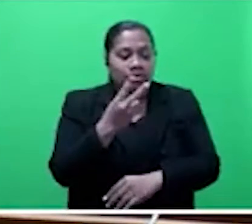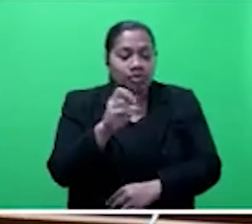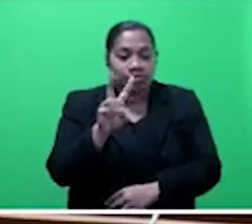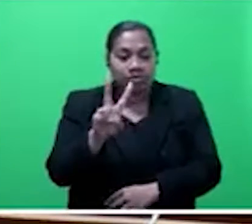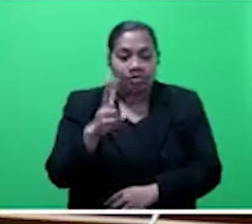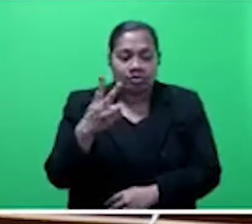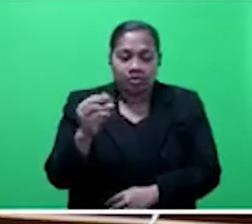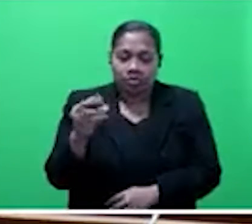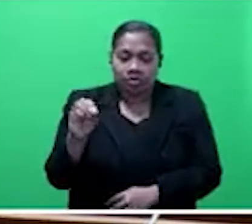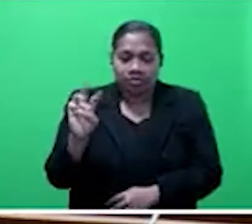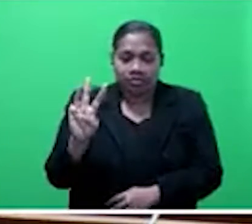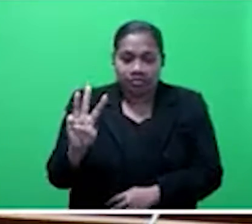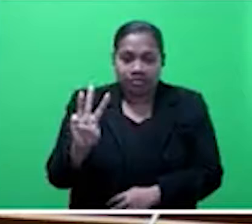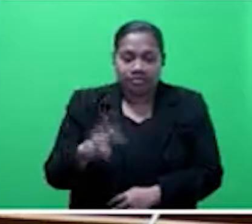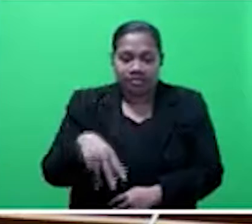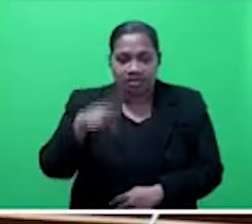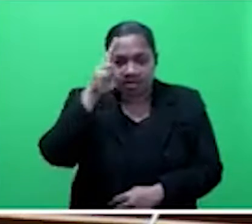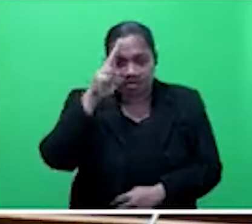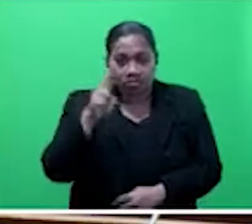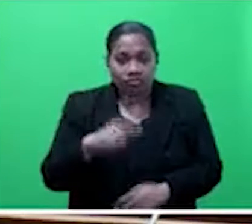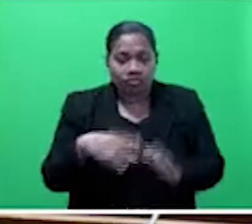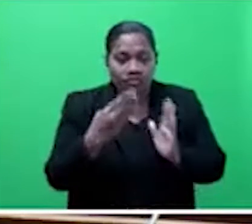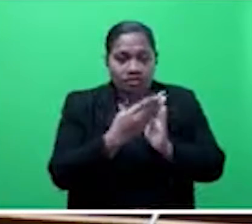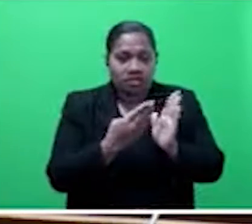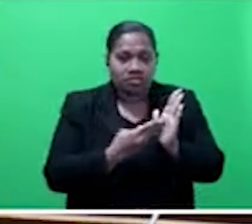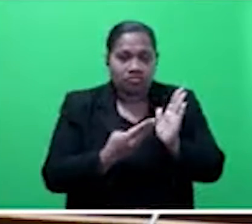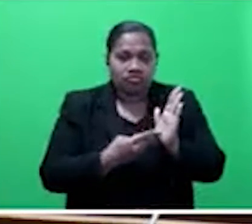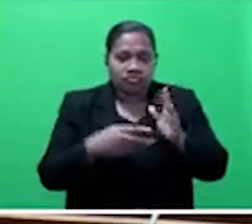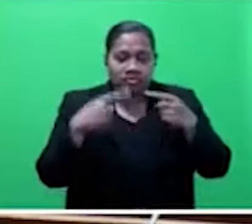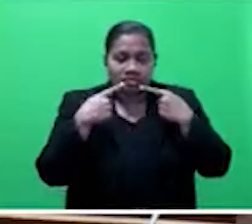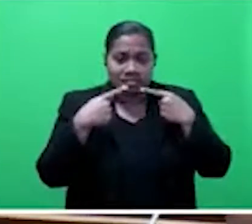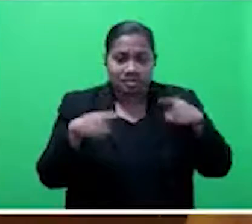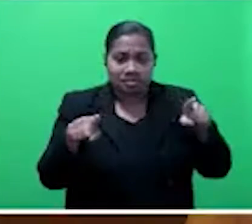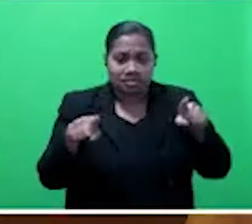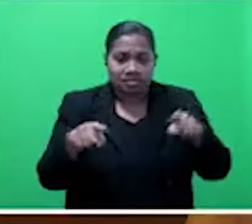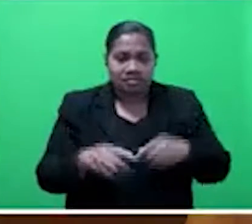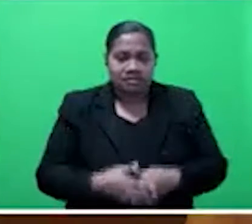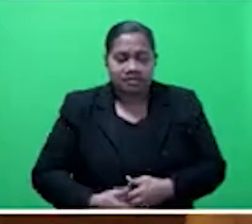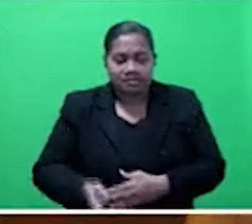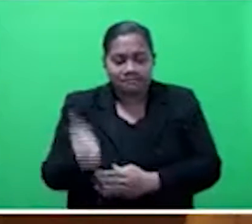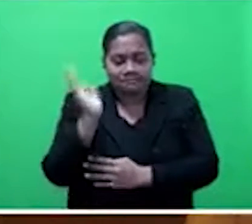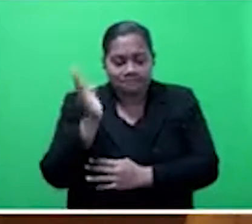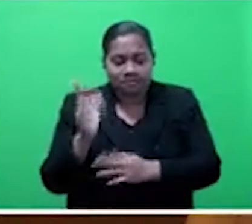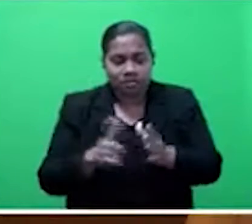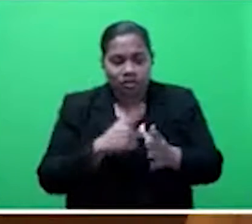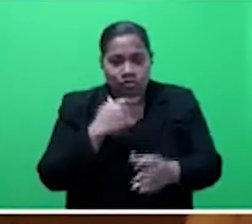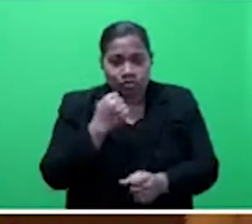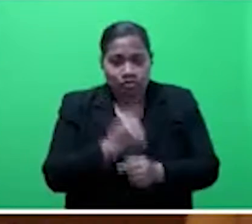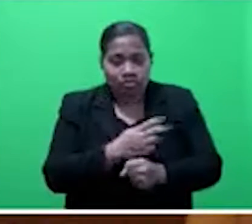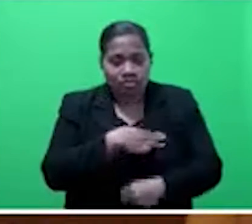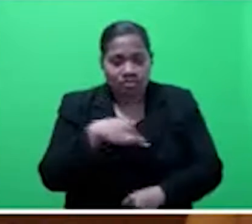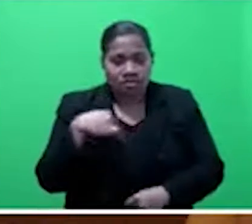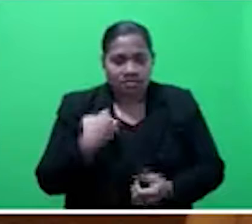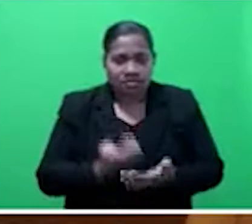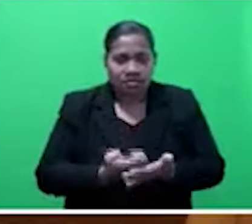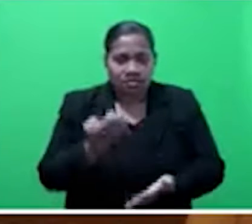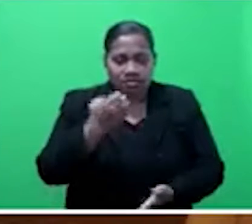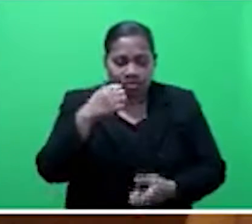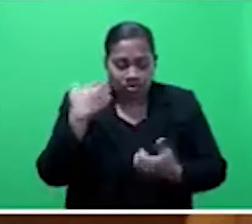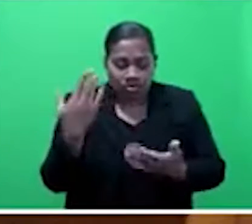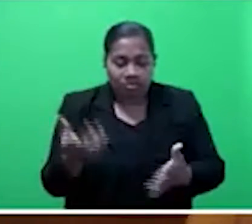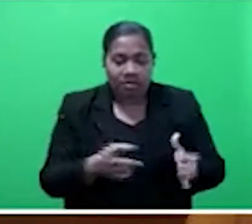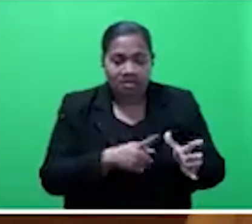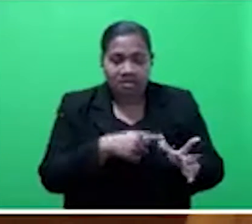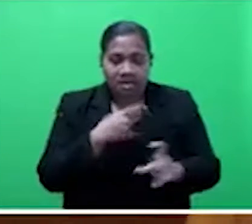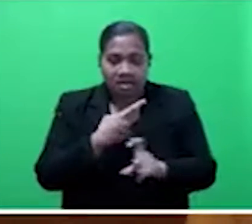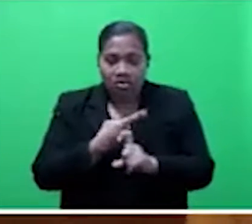2022-2023 National Budget announcement delivered by the Attorney General and Minister for Economy, Honourable Ayaz Syed